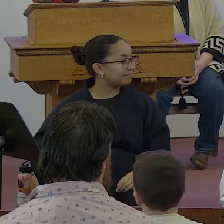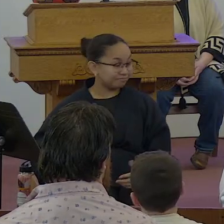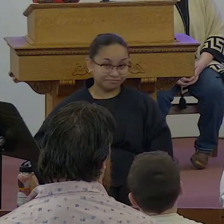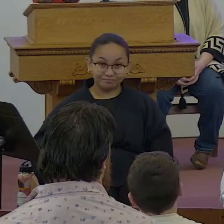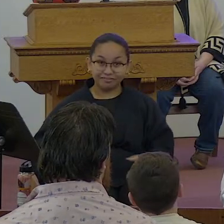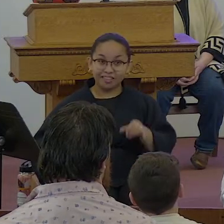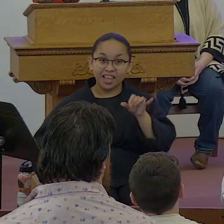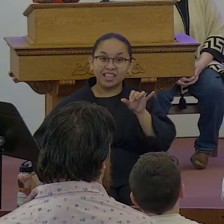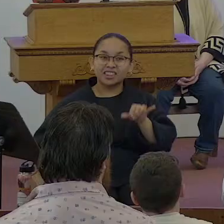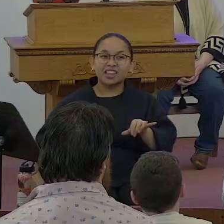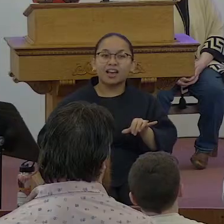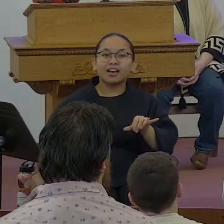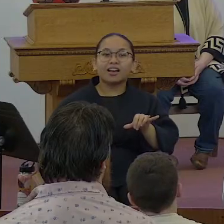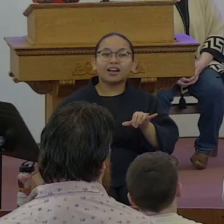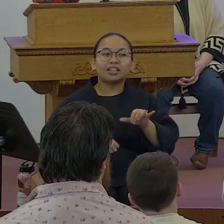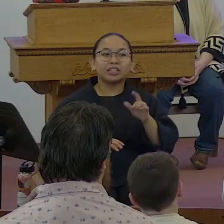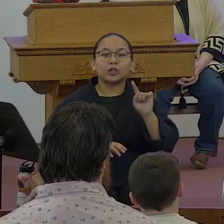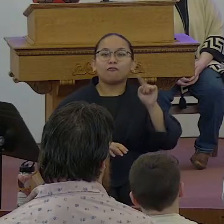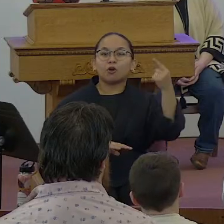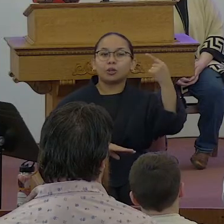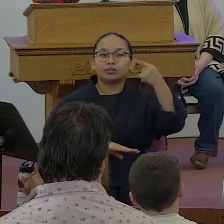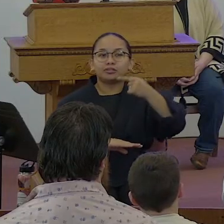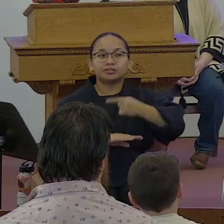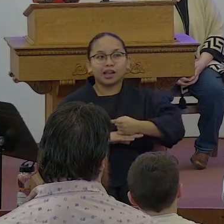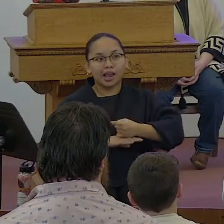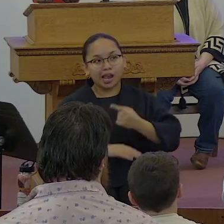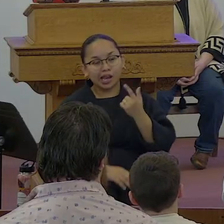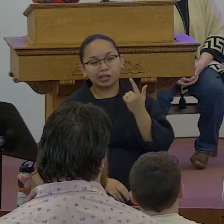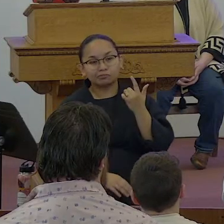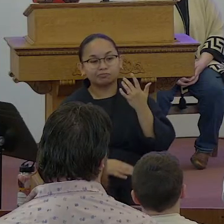the first day went by.